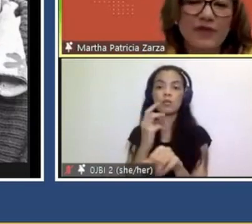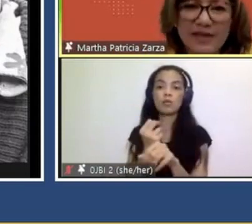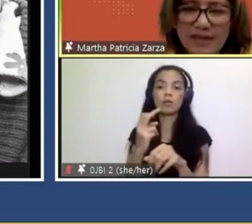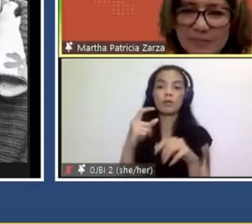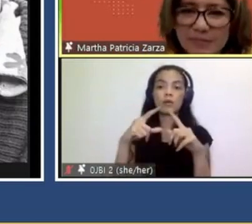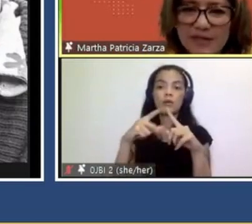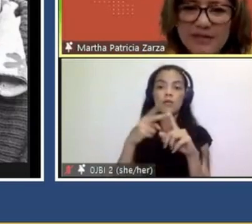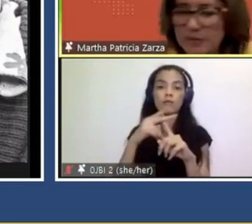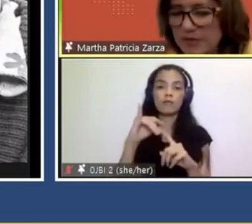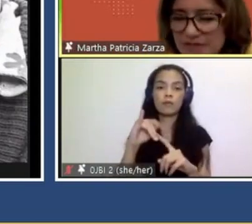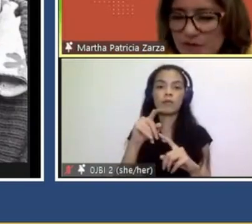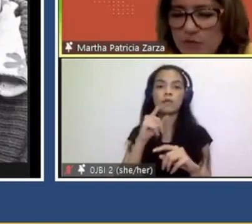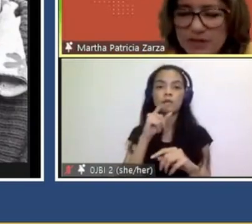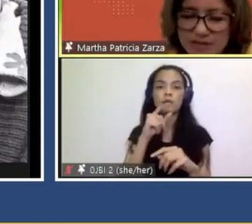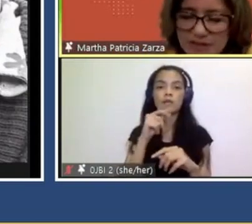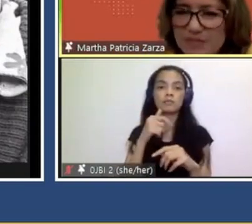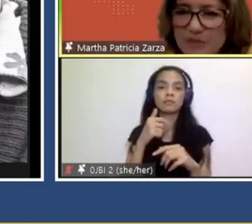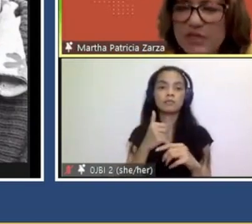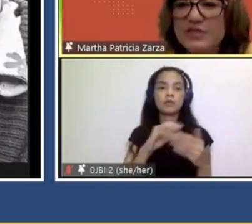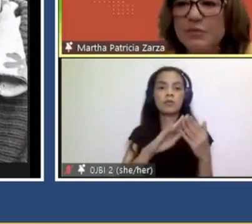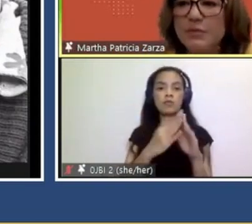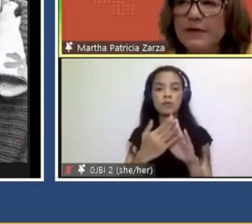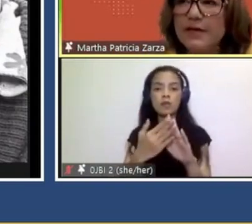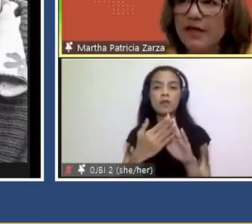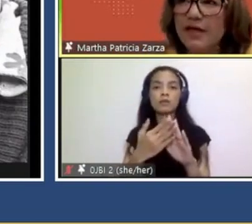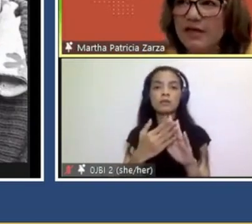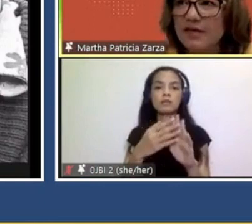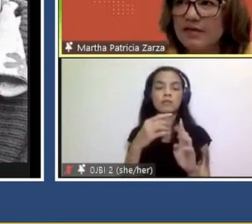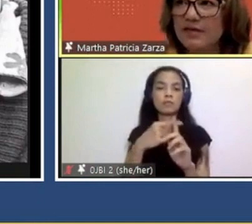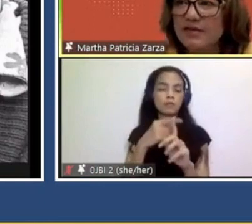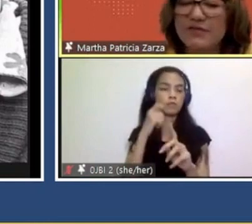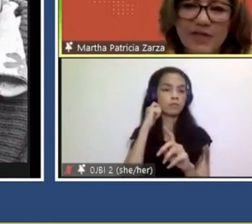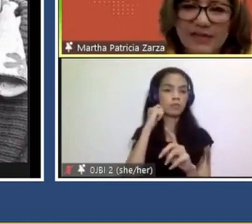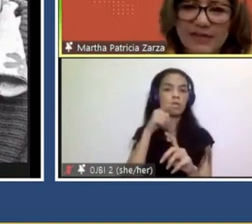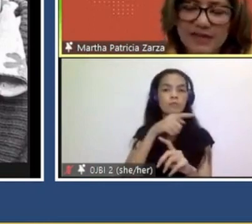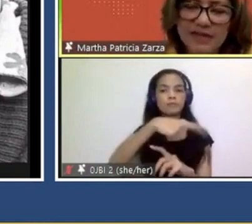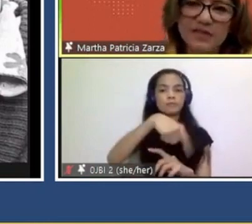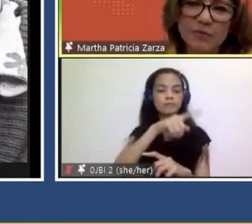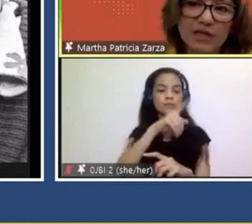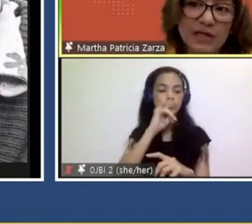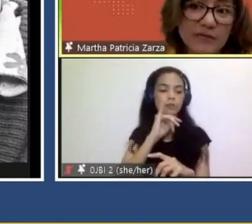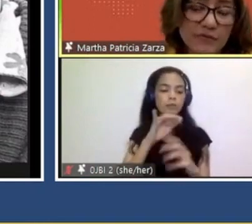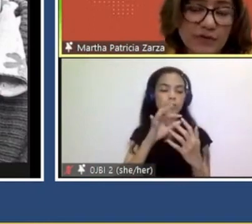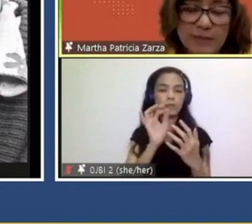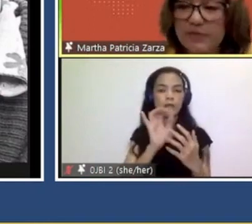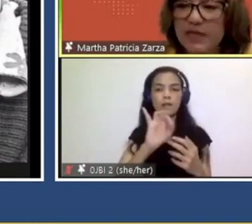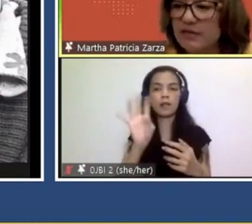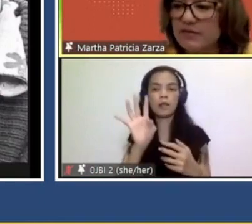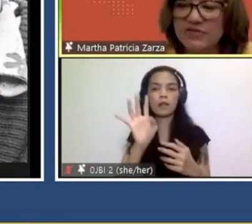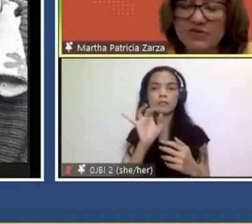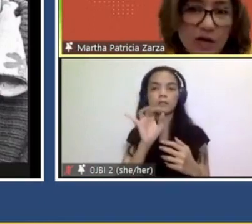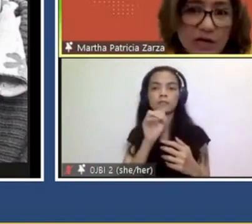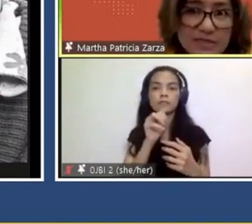to provide them, these communities and especially these women, different alternatives that were cleaner for them,